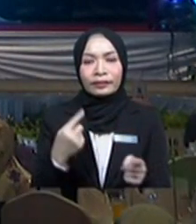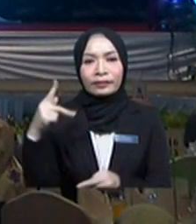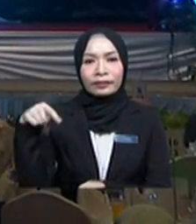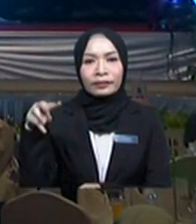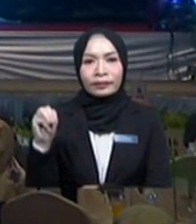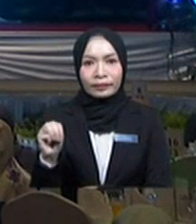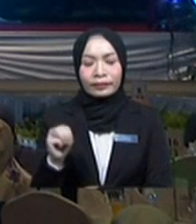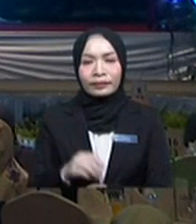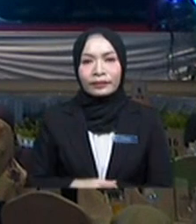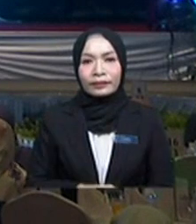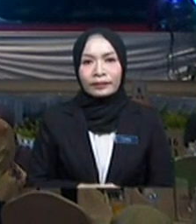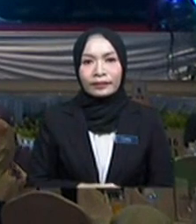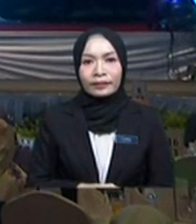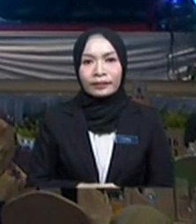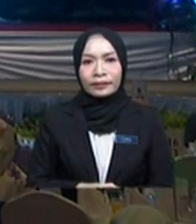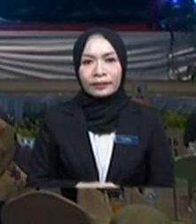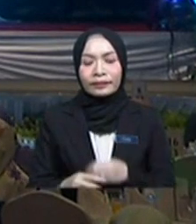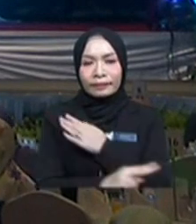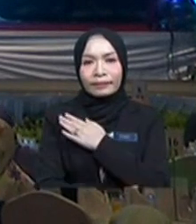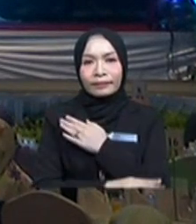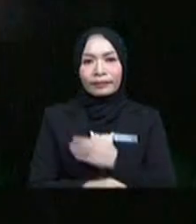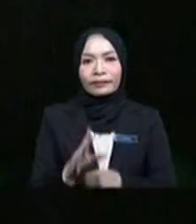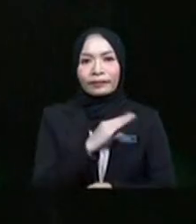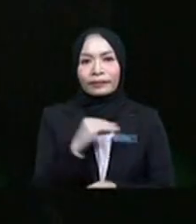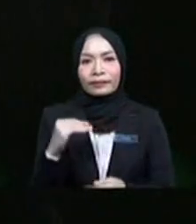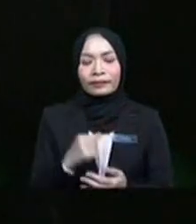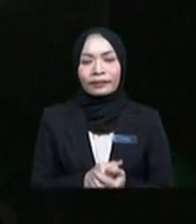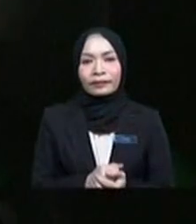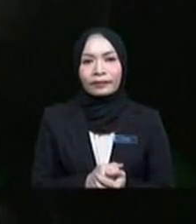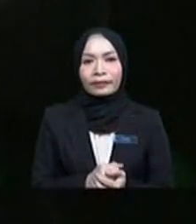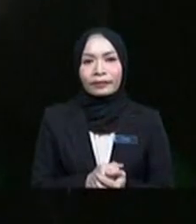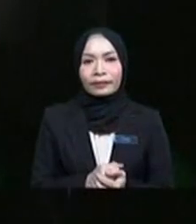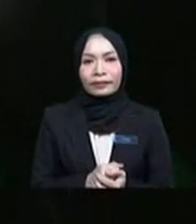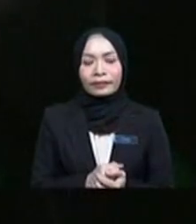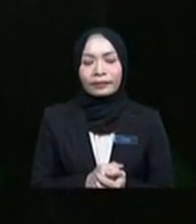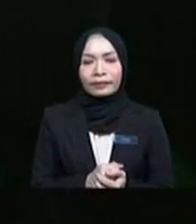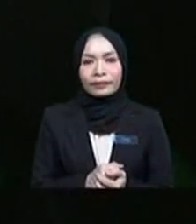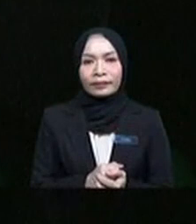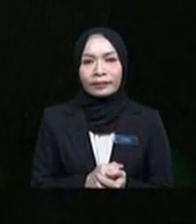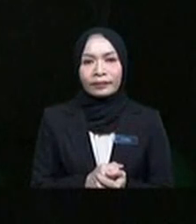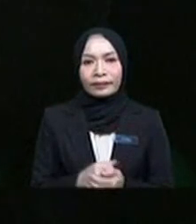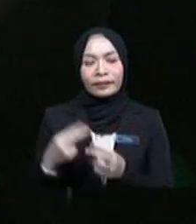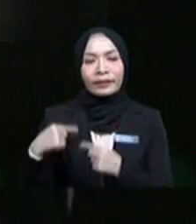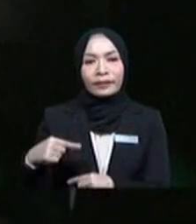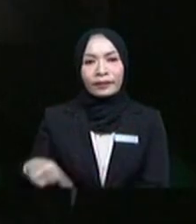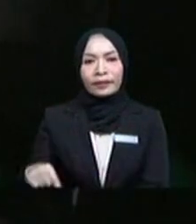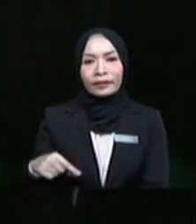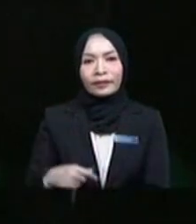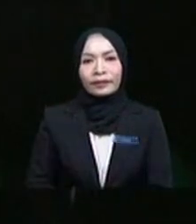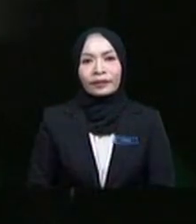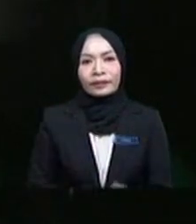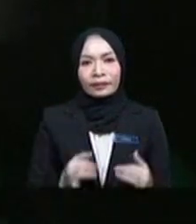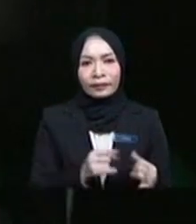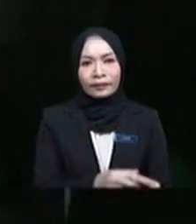Malaysia Divisions, State Education Departments, ELT Partners and Conference Delegates.